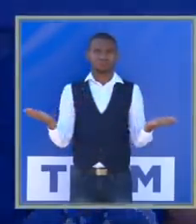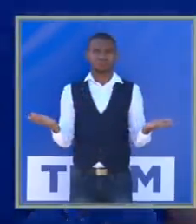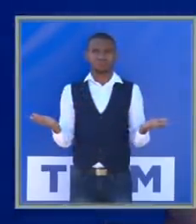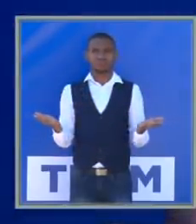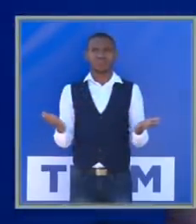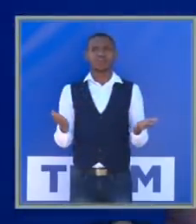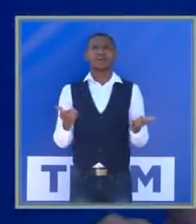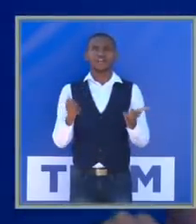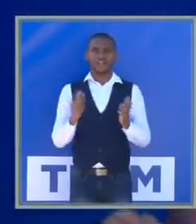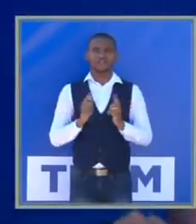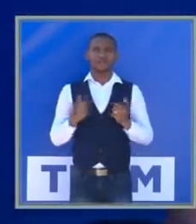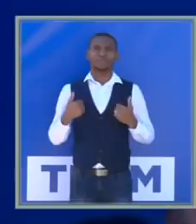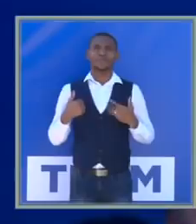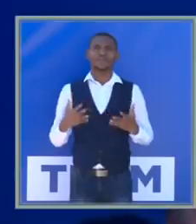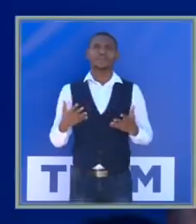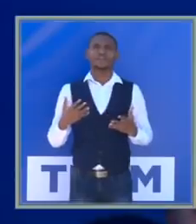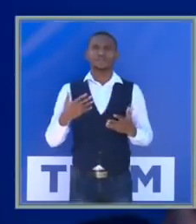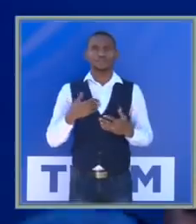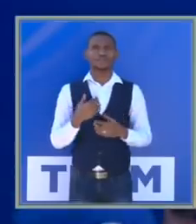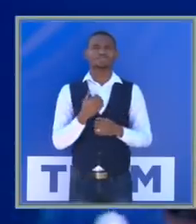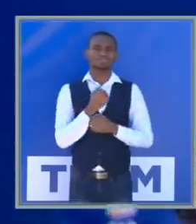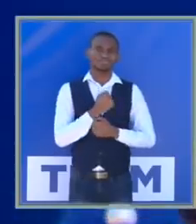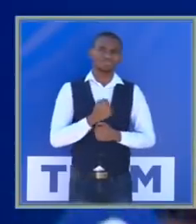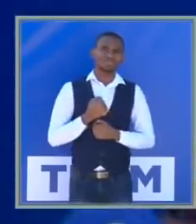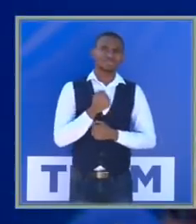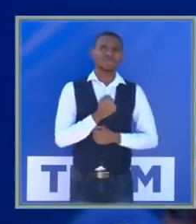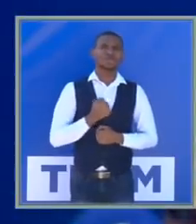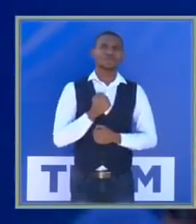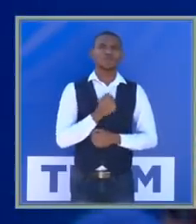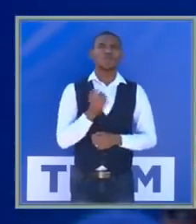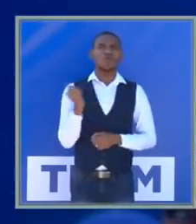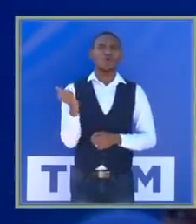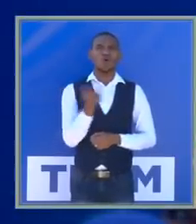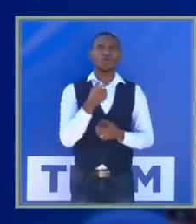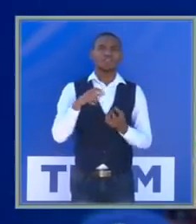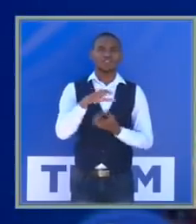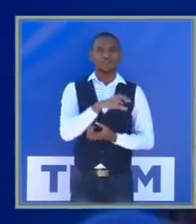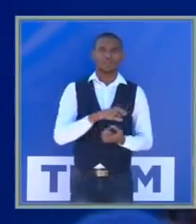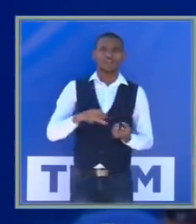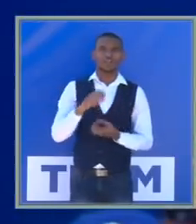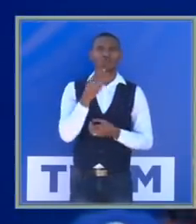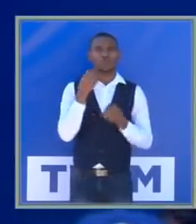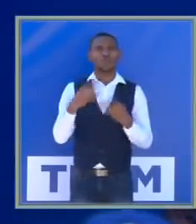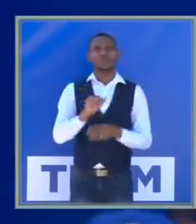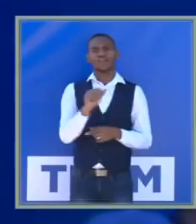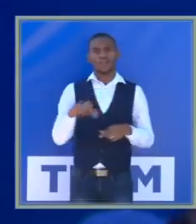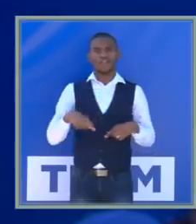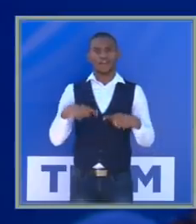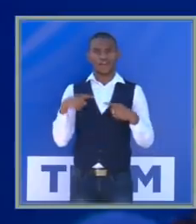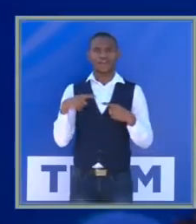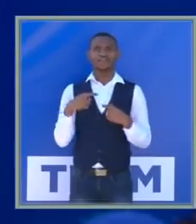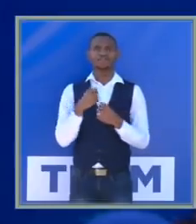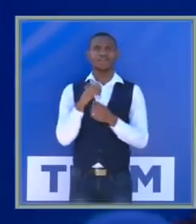Let me begin by sending my deep condolences to all the families who lost their loved ones